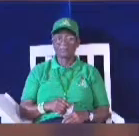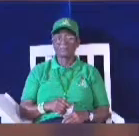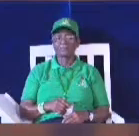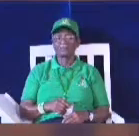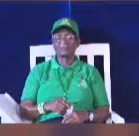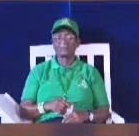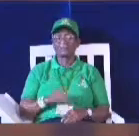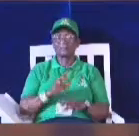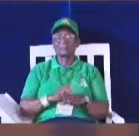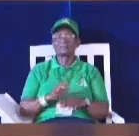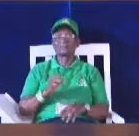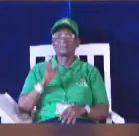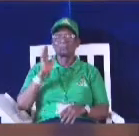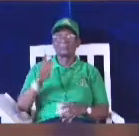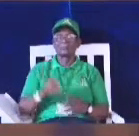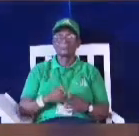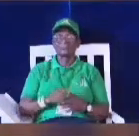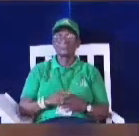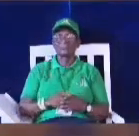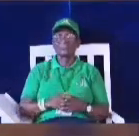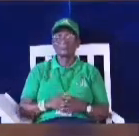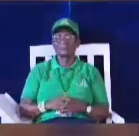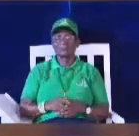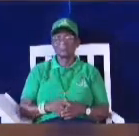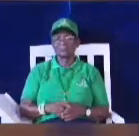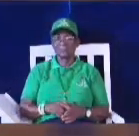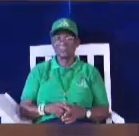we begin to make the lame walk.